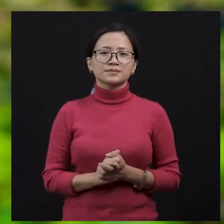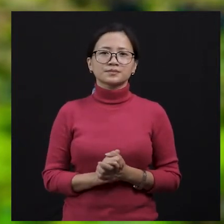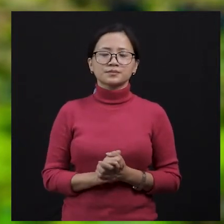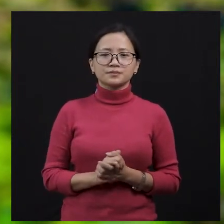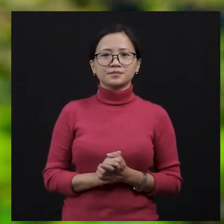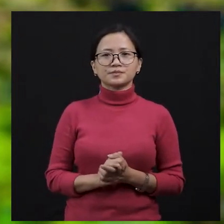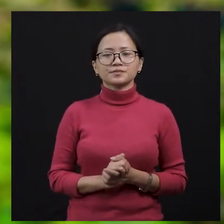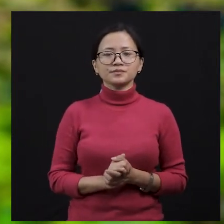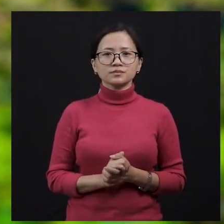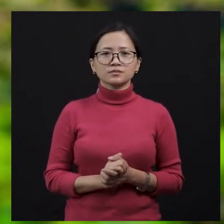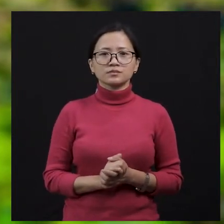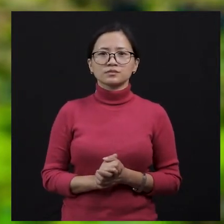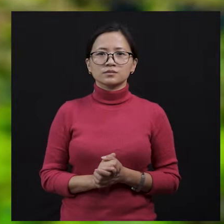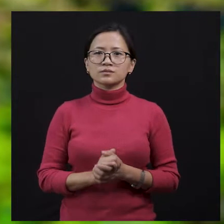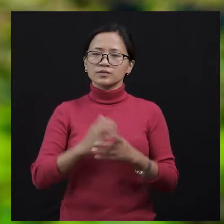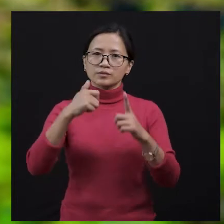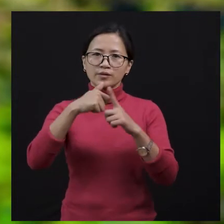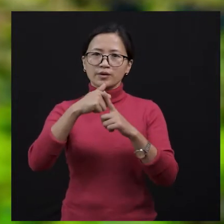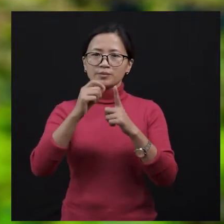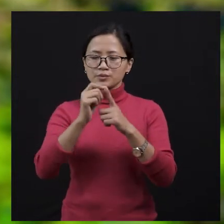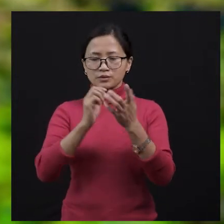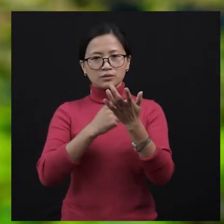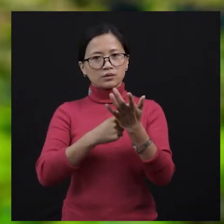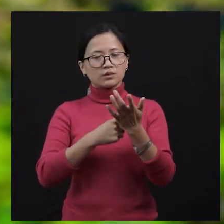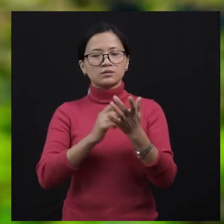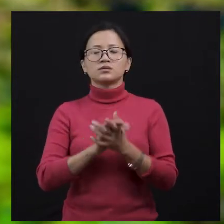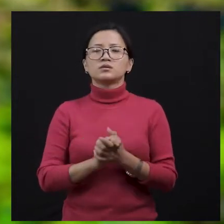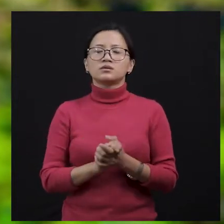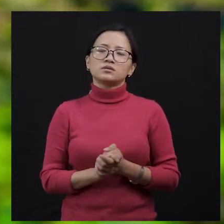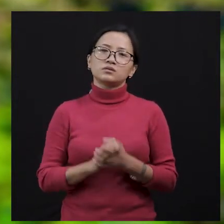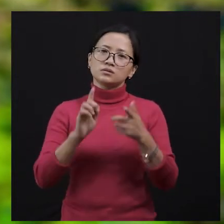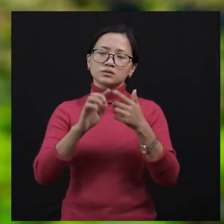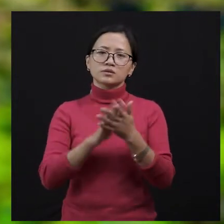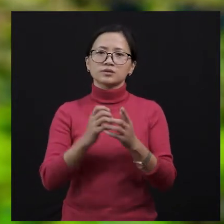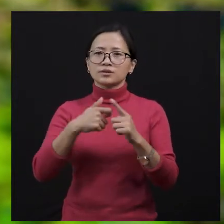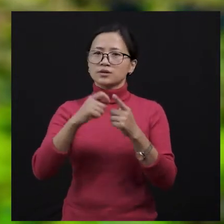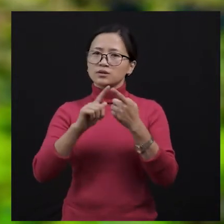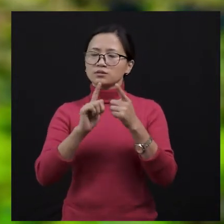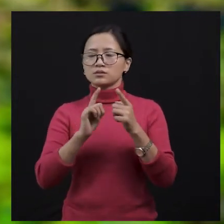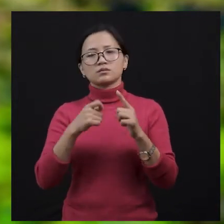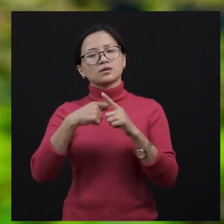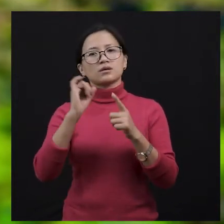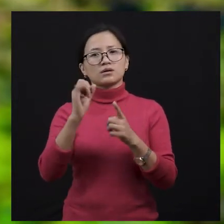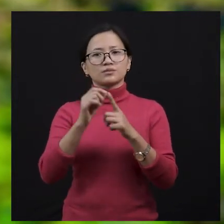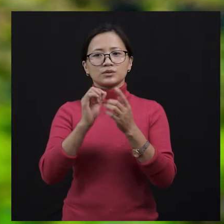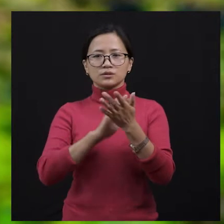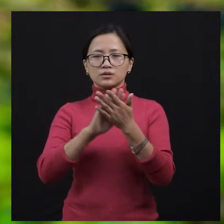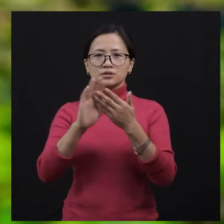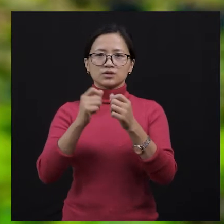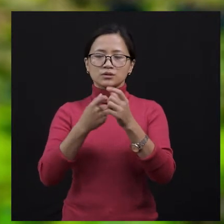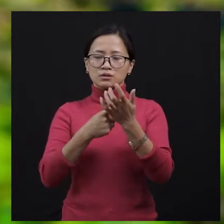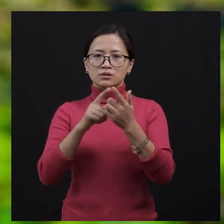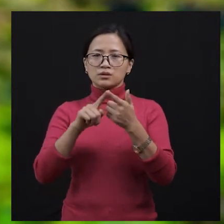Wildlife Sanctuary? In Kifri district. Okay? in Kifri district, near,